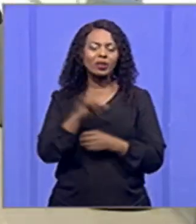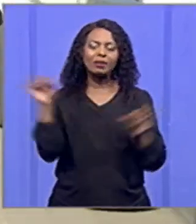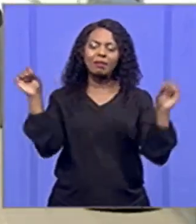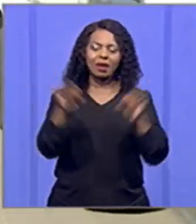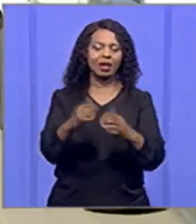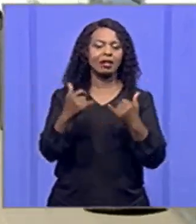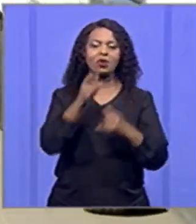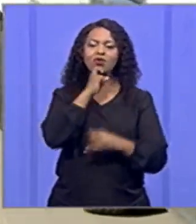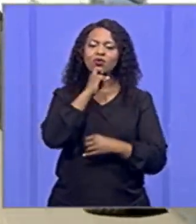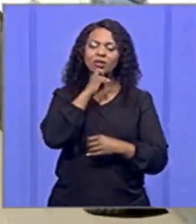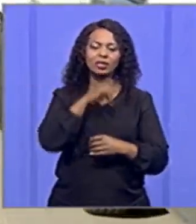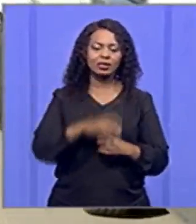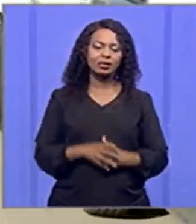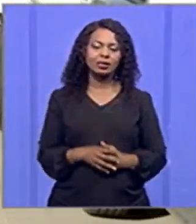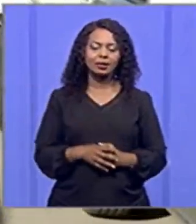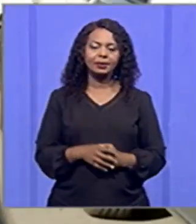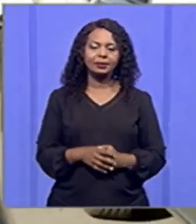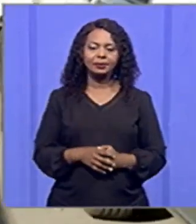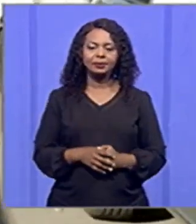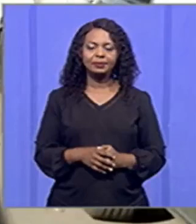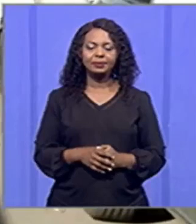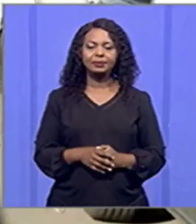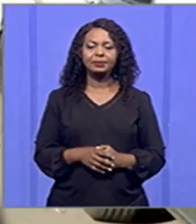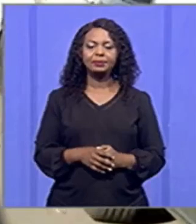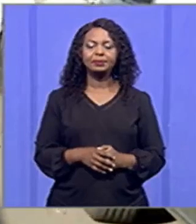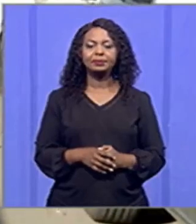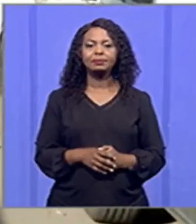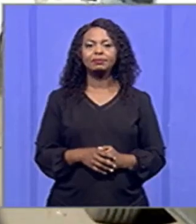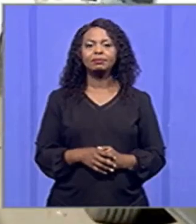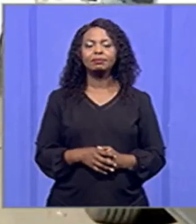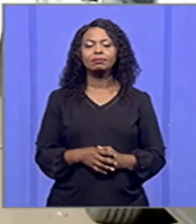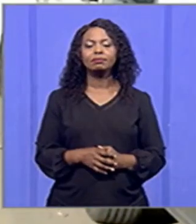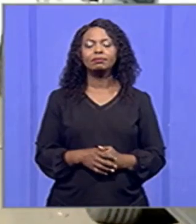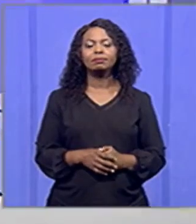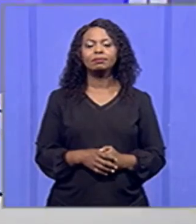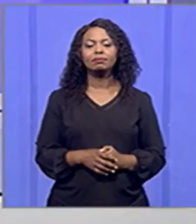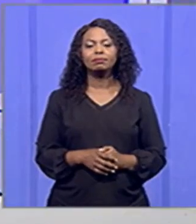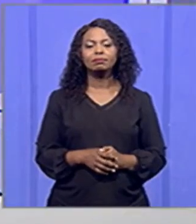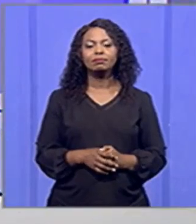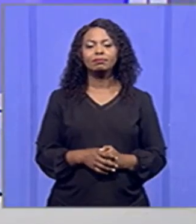Tumelo Tlhabetsi dikgang ke tsa SABC Mahikeng.